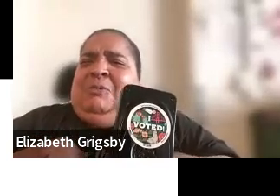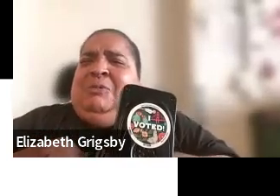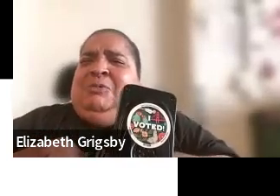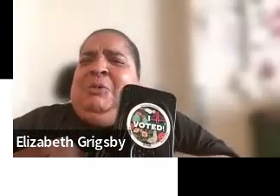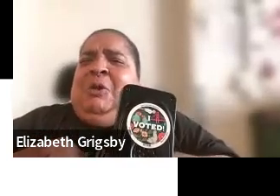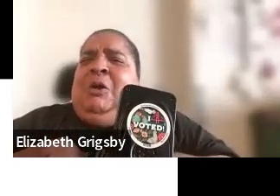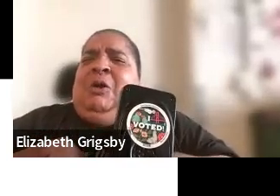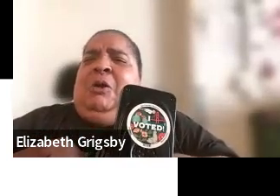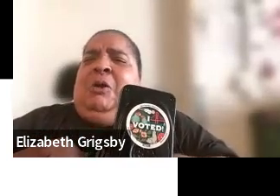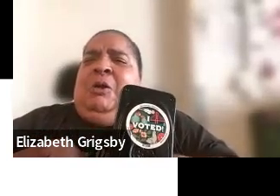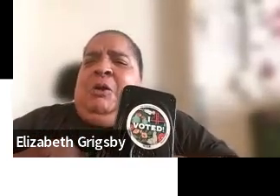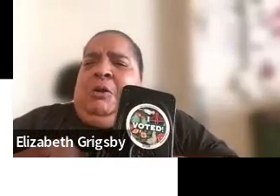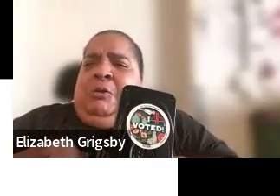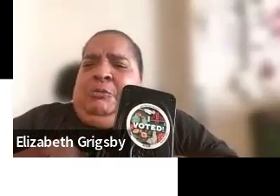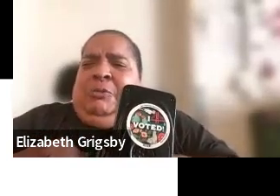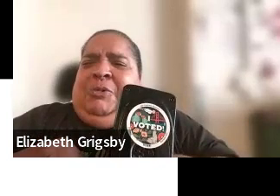Survivors